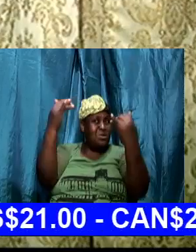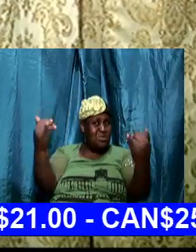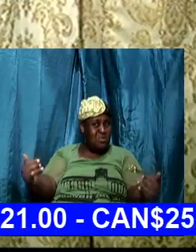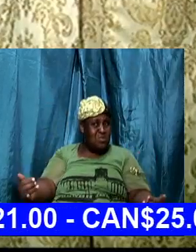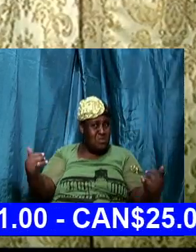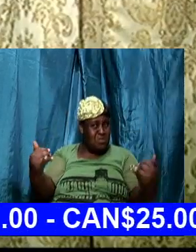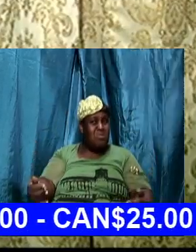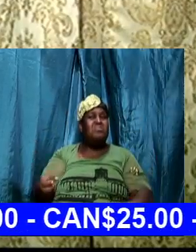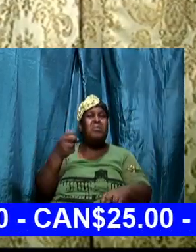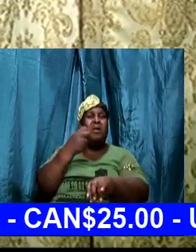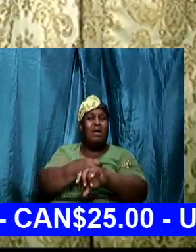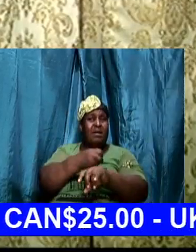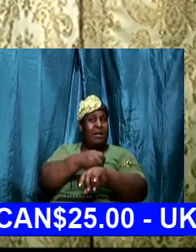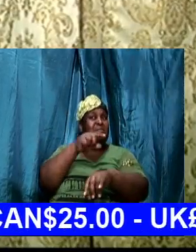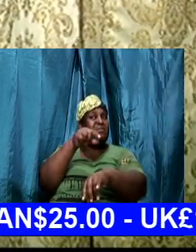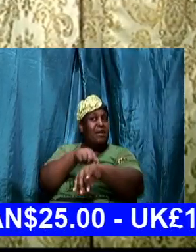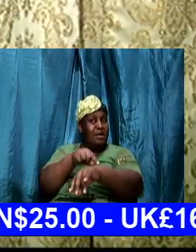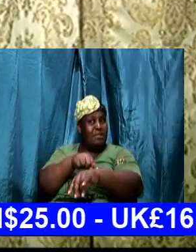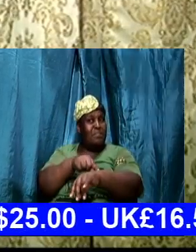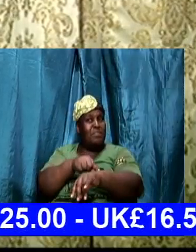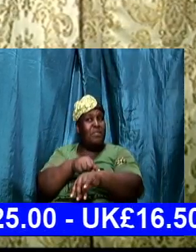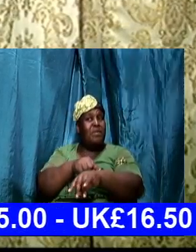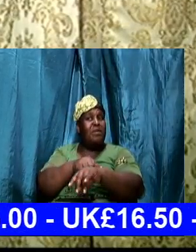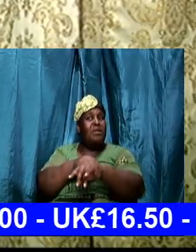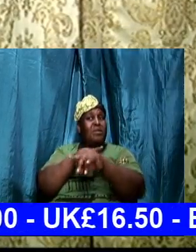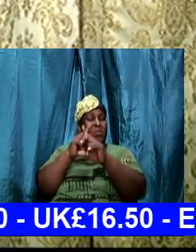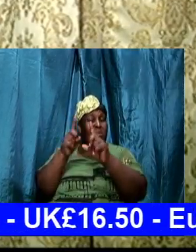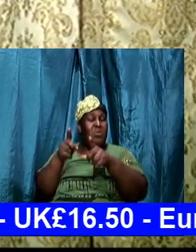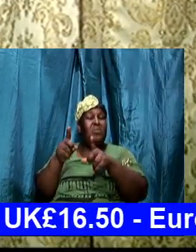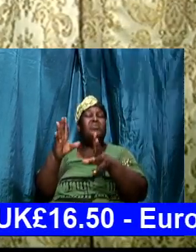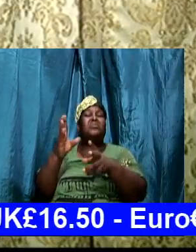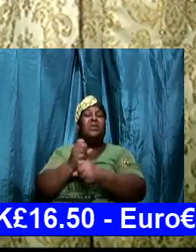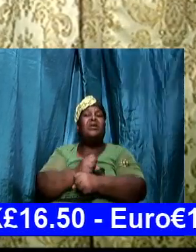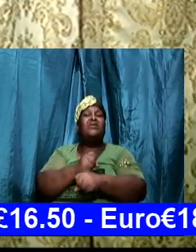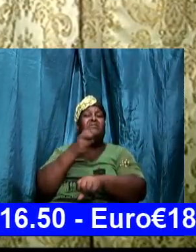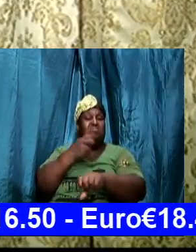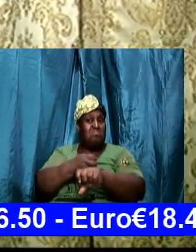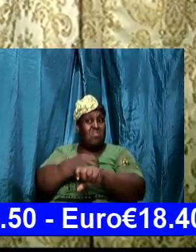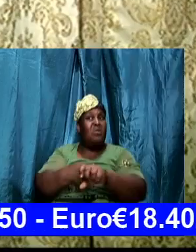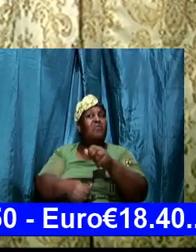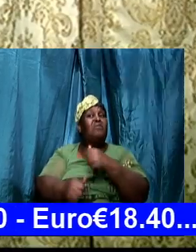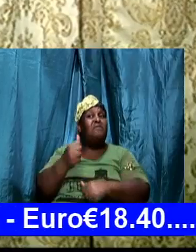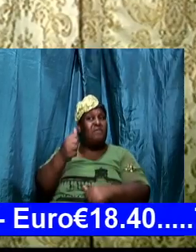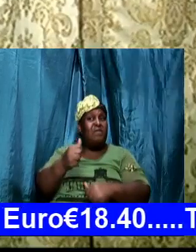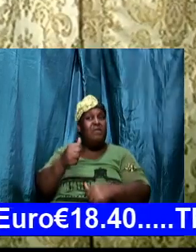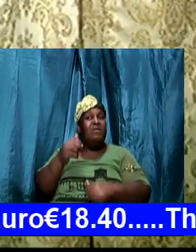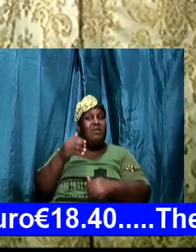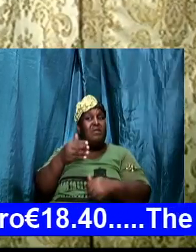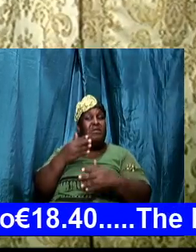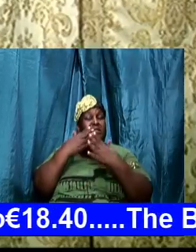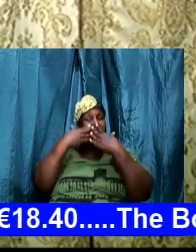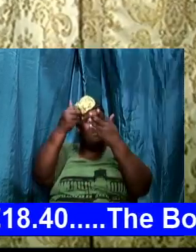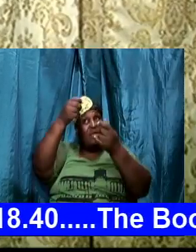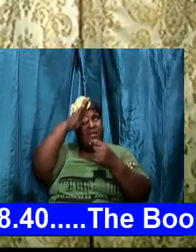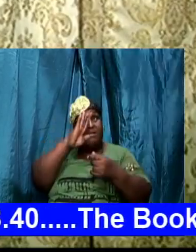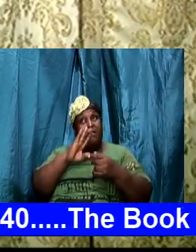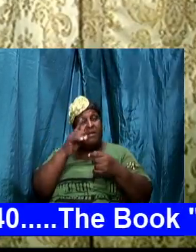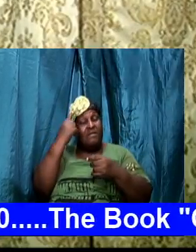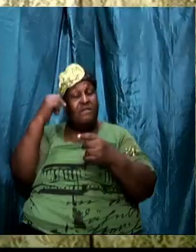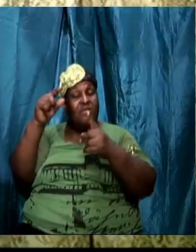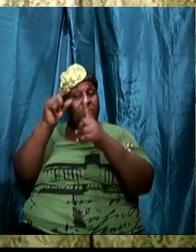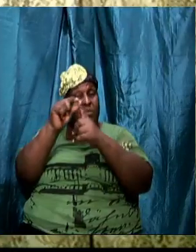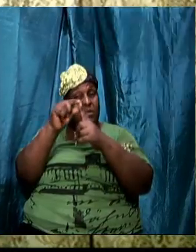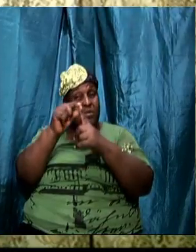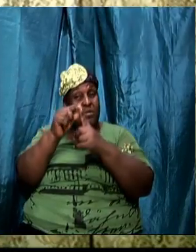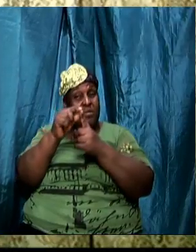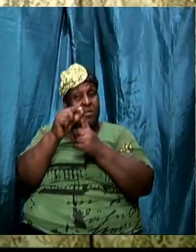a rough time, and it is going to get even rougher. But thank God for the word.